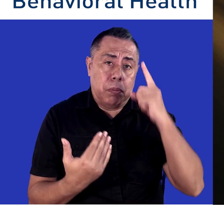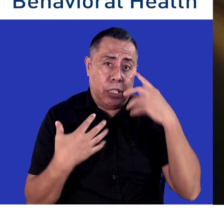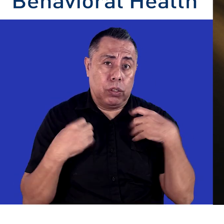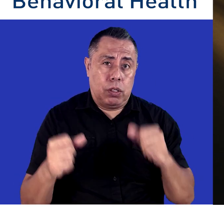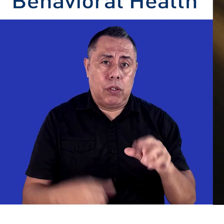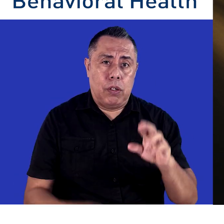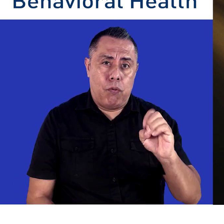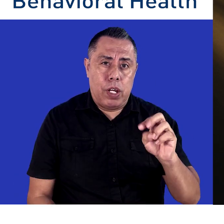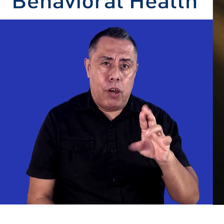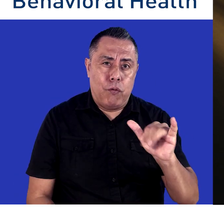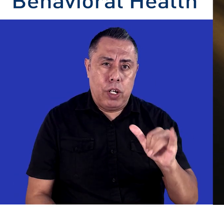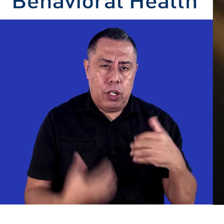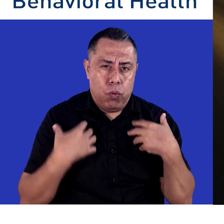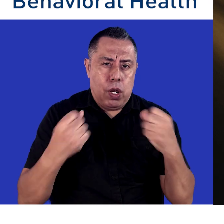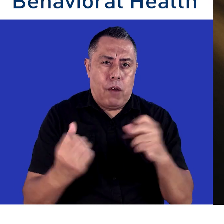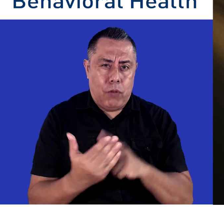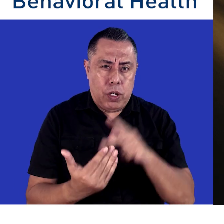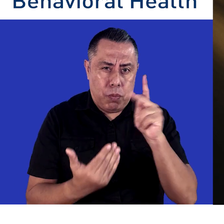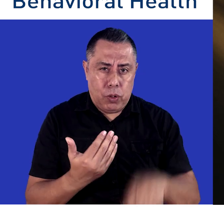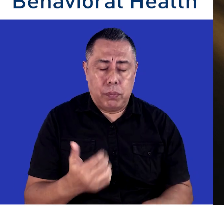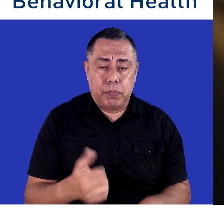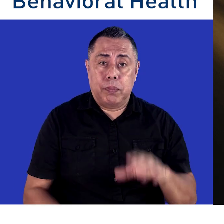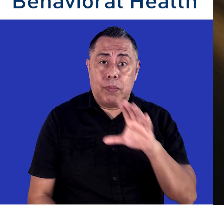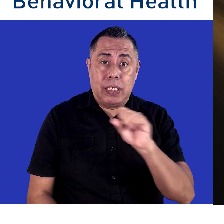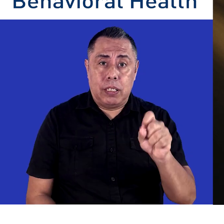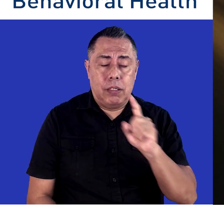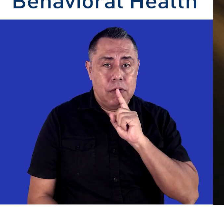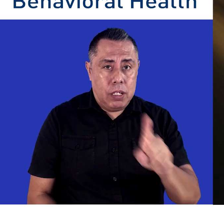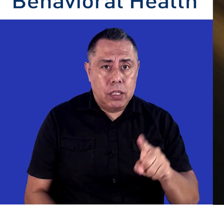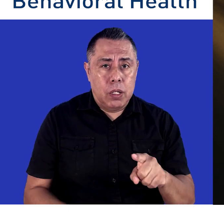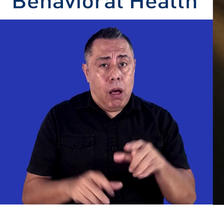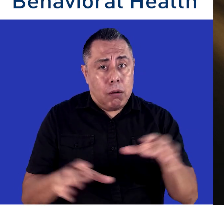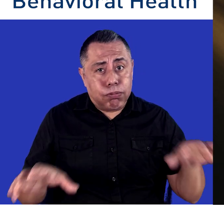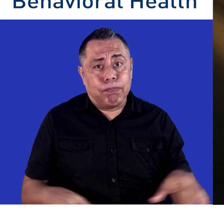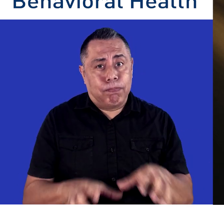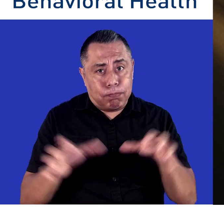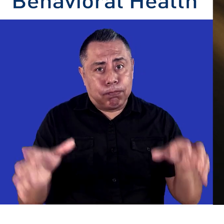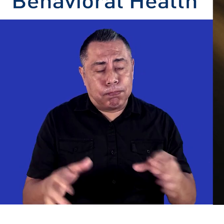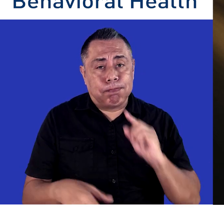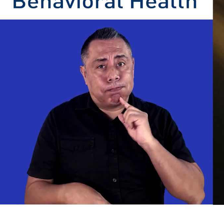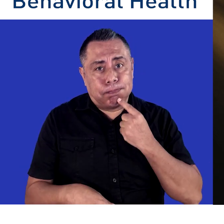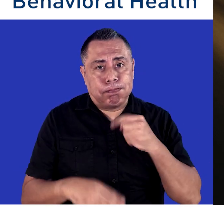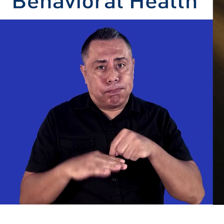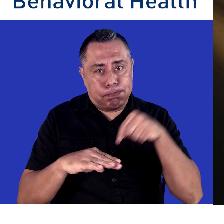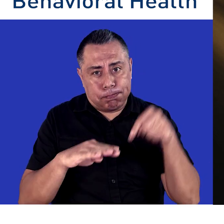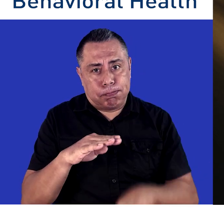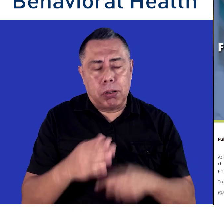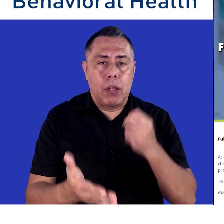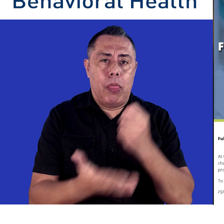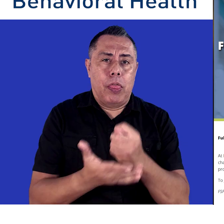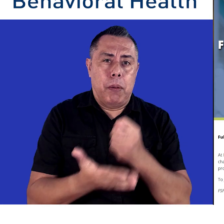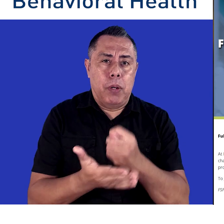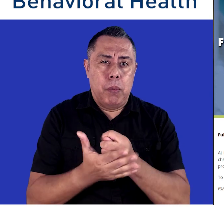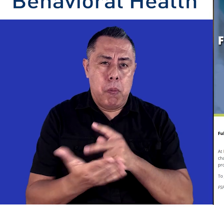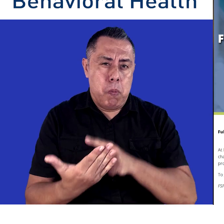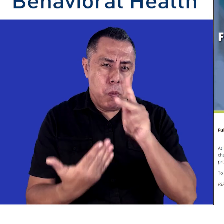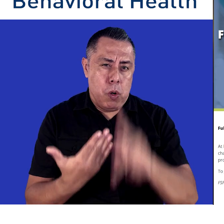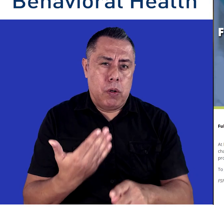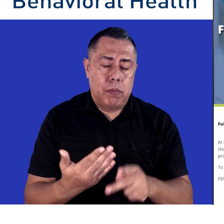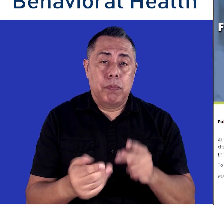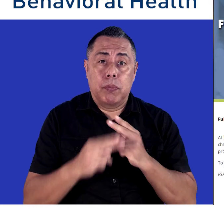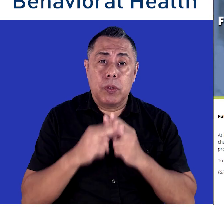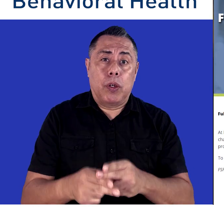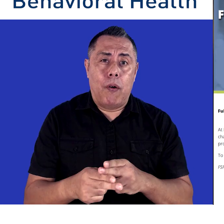services. CSS establishes a high-intensity therapeutic case management program called Full